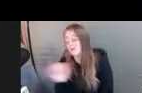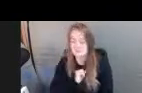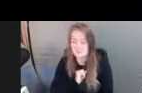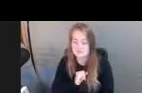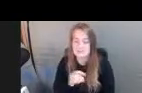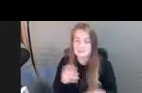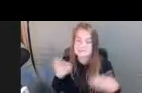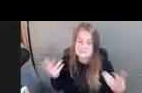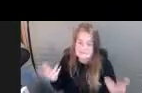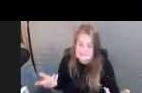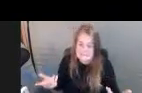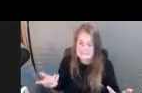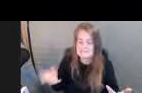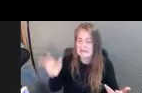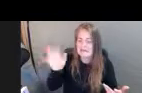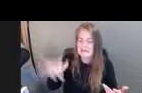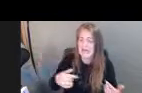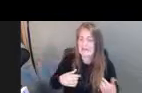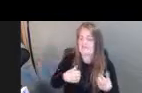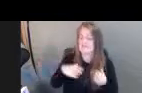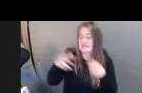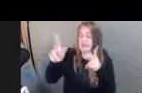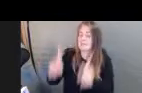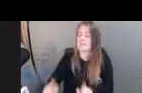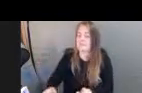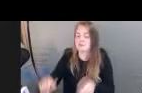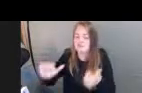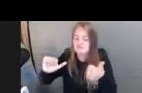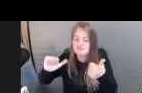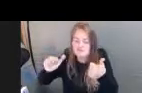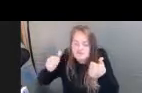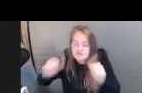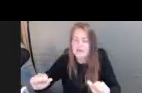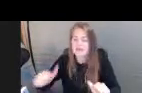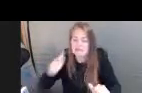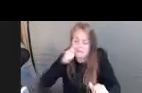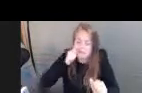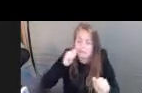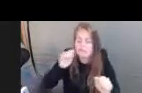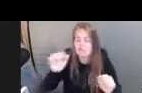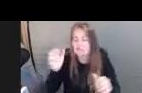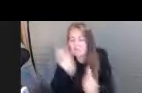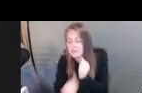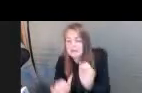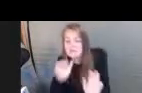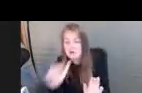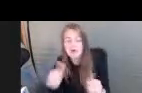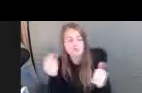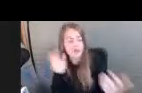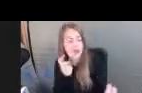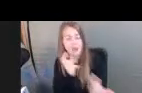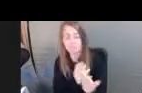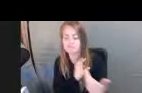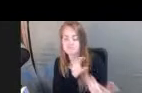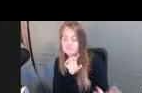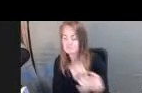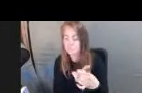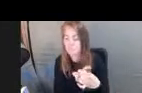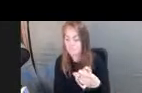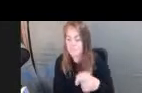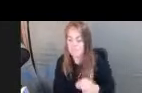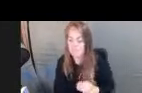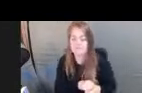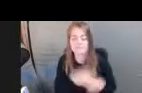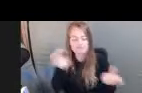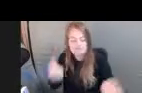obviously, hearing things like that, that person is not trying to be malicious. They're trying to be relatable. They're trying to relate to a time in which they know what it was